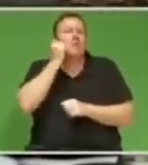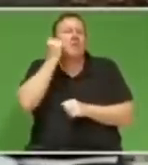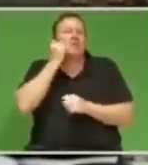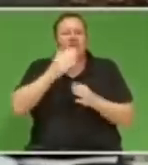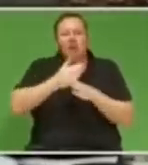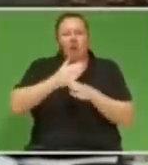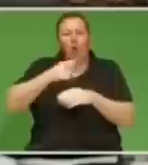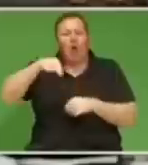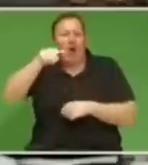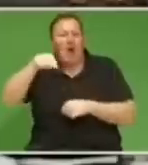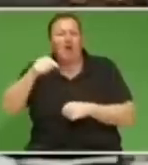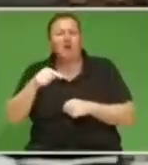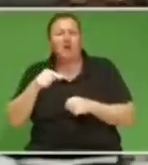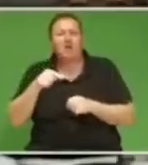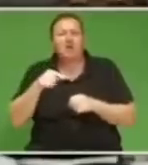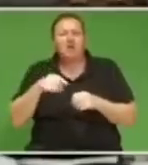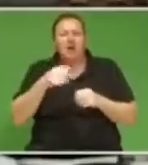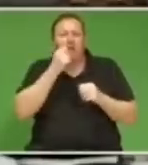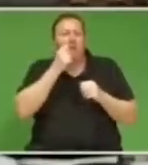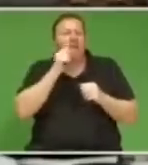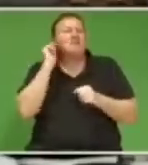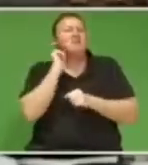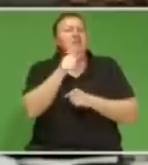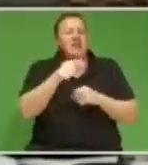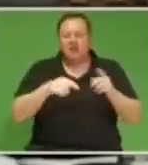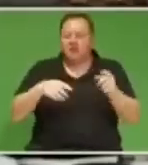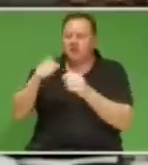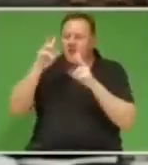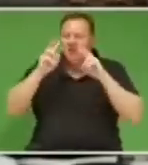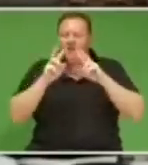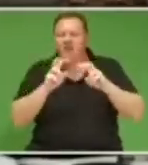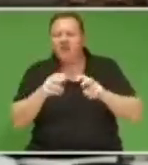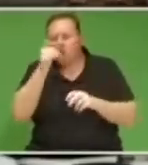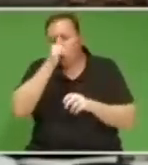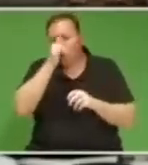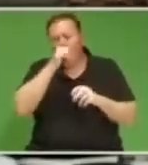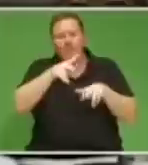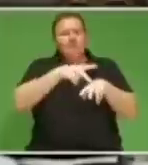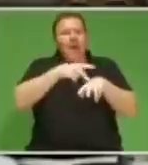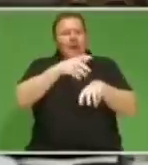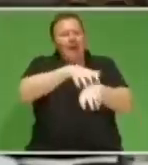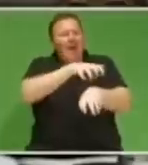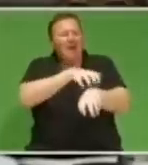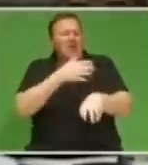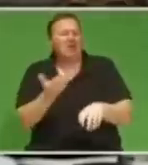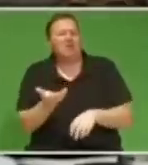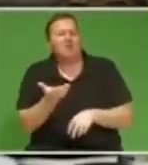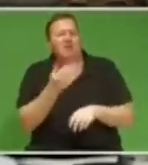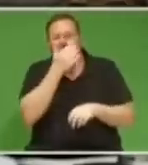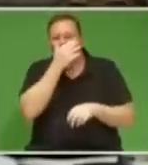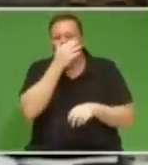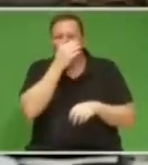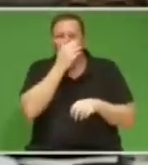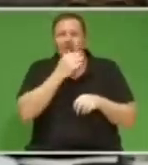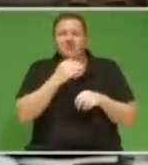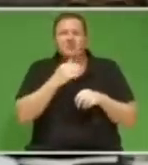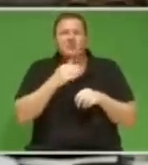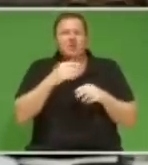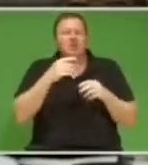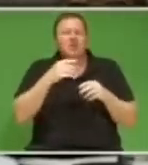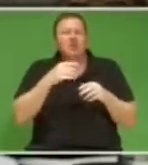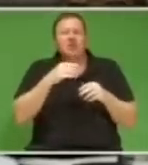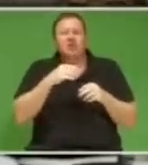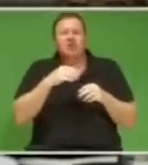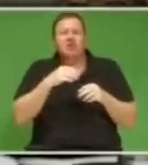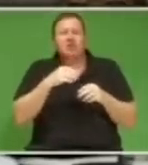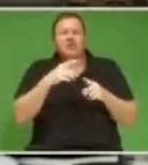was assaulted by the men you sent to go and investigate the crime of Palapal. You failed to intervene when